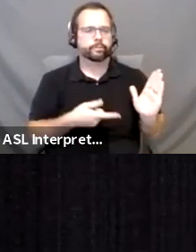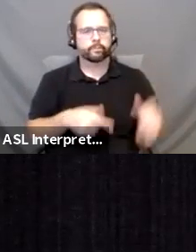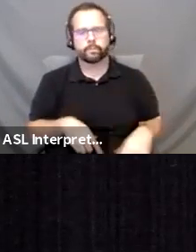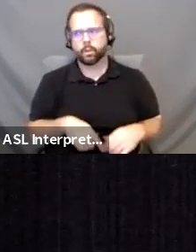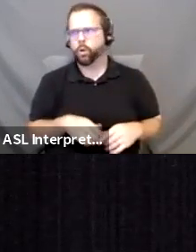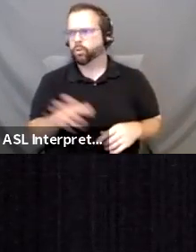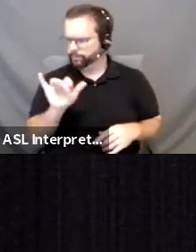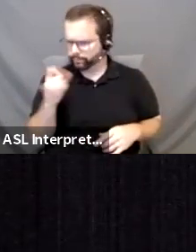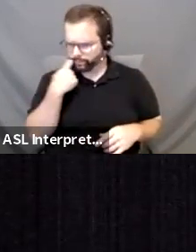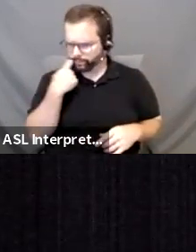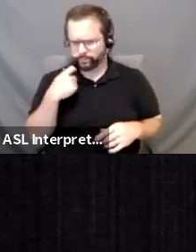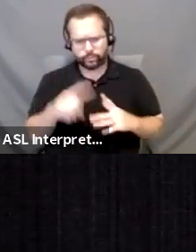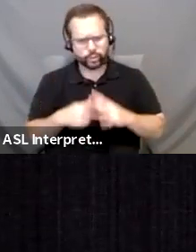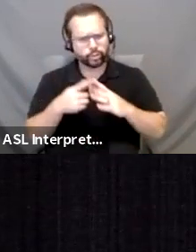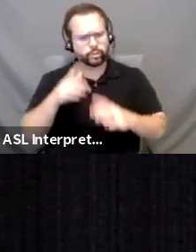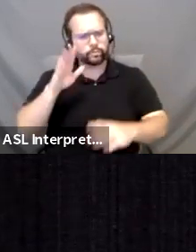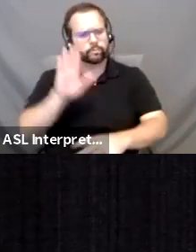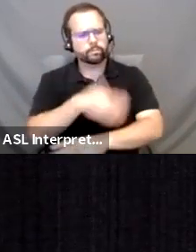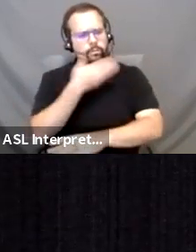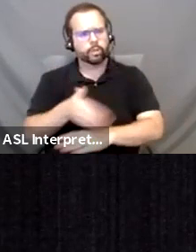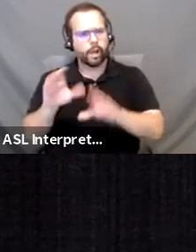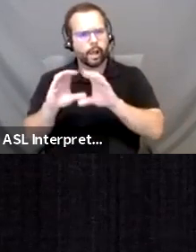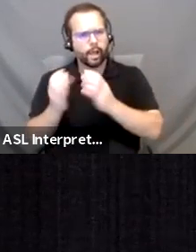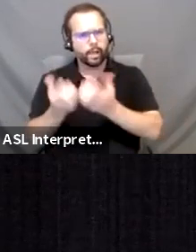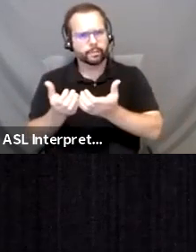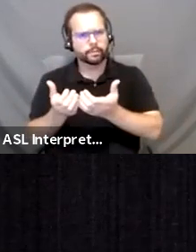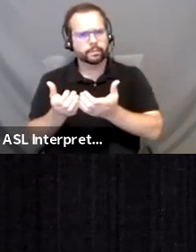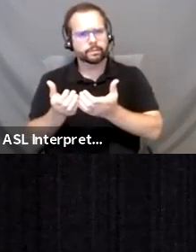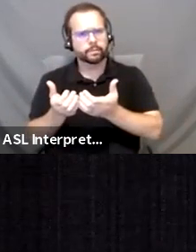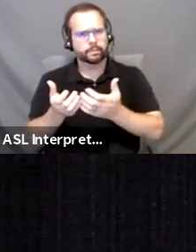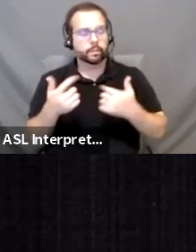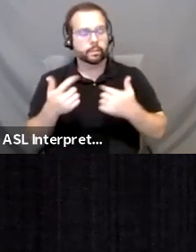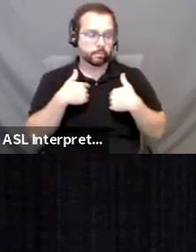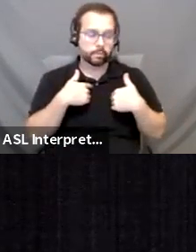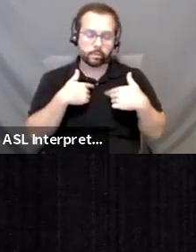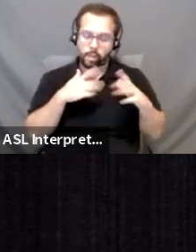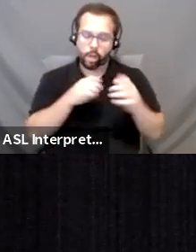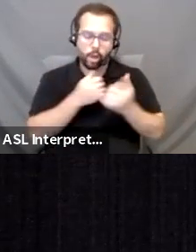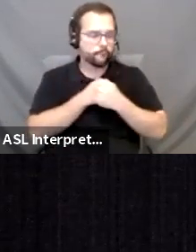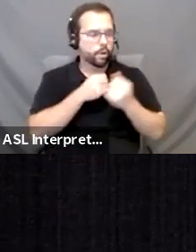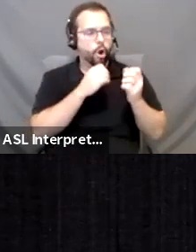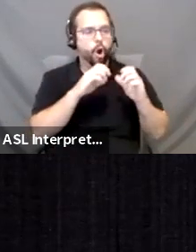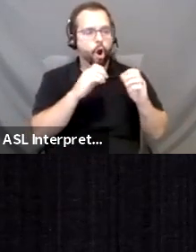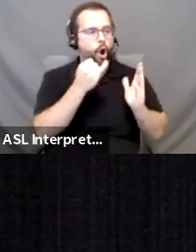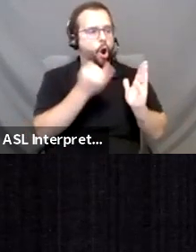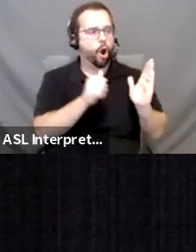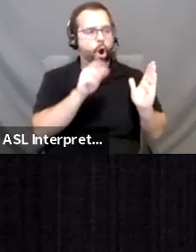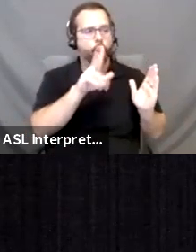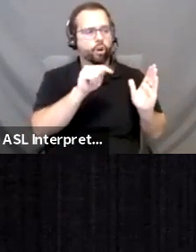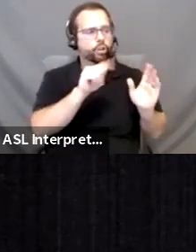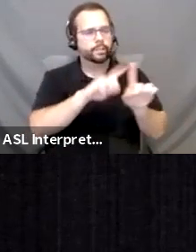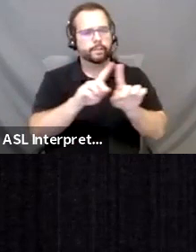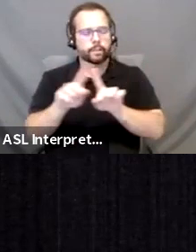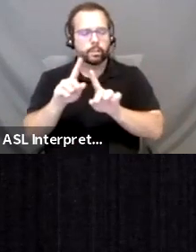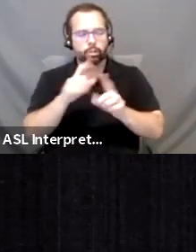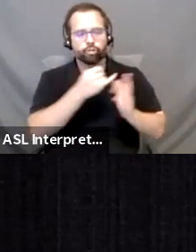ago too. So that kind of, I'm a big proponent of music and art, and I love art. I love being able to just, draw